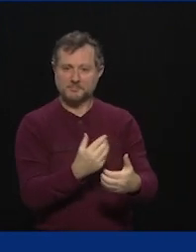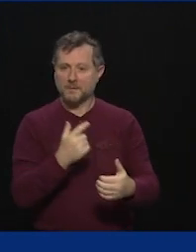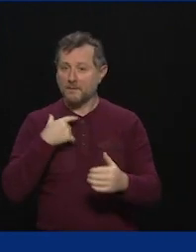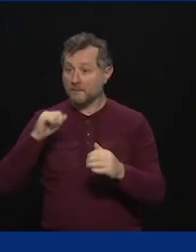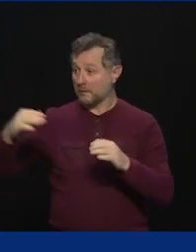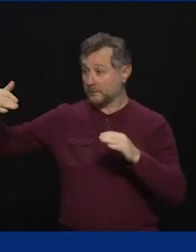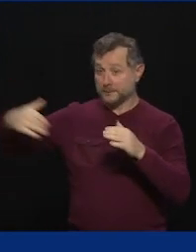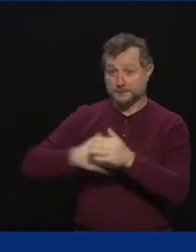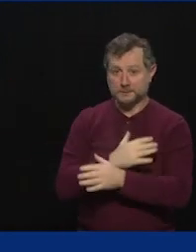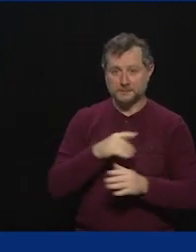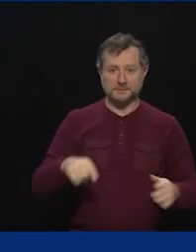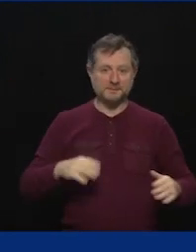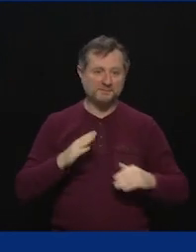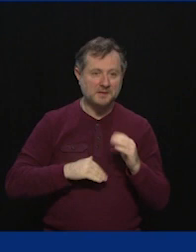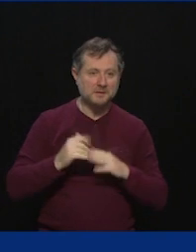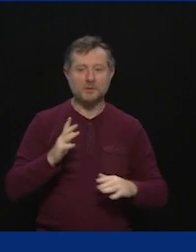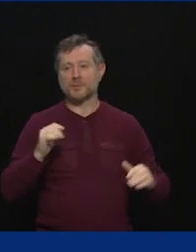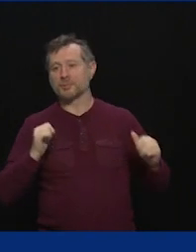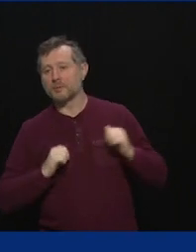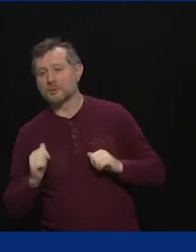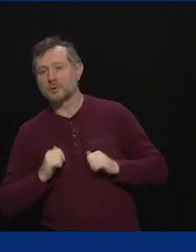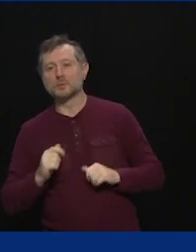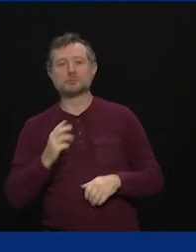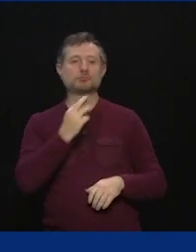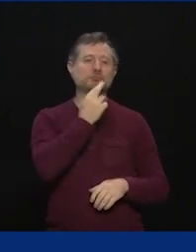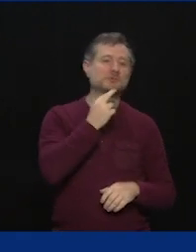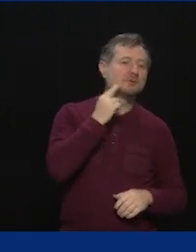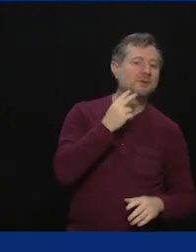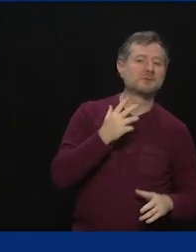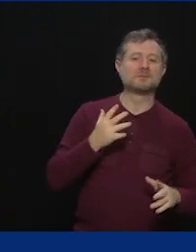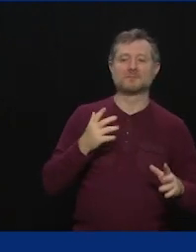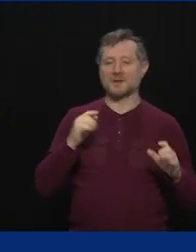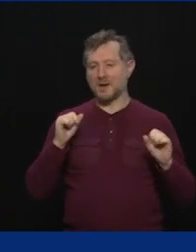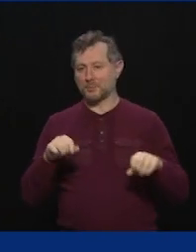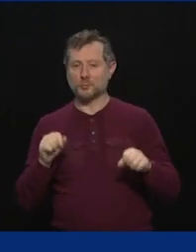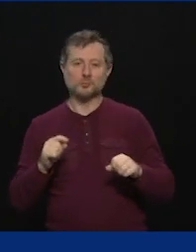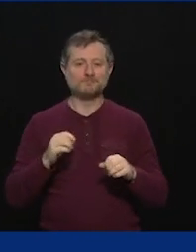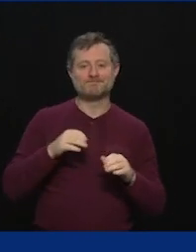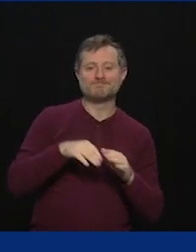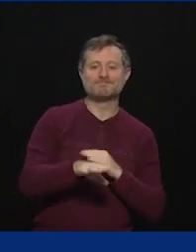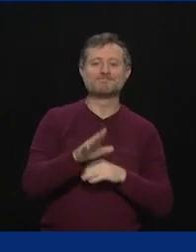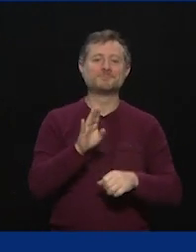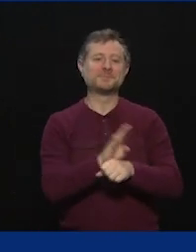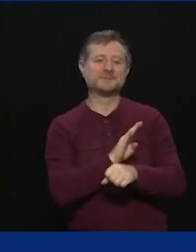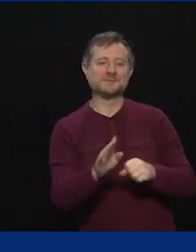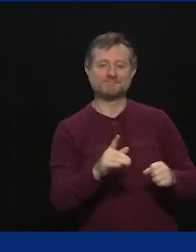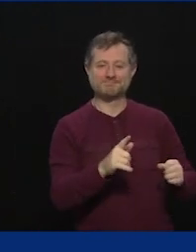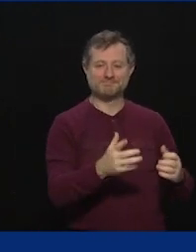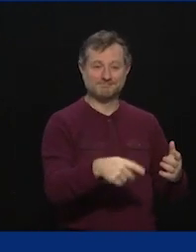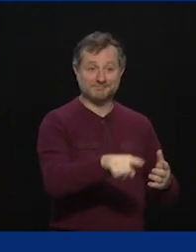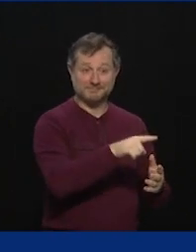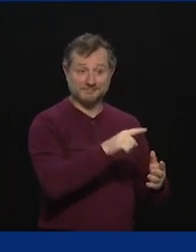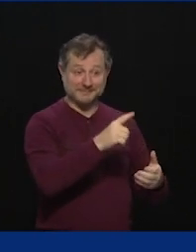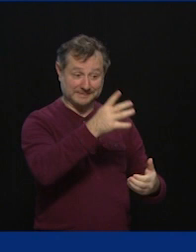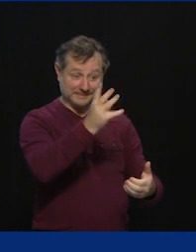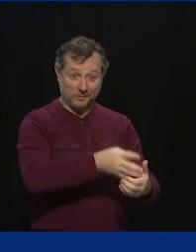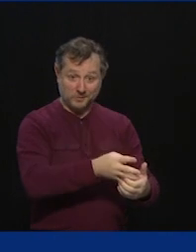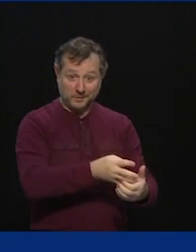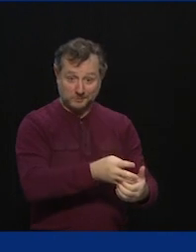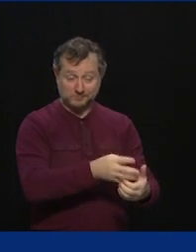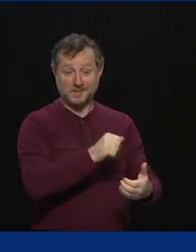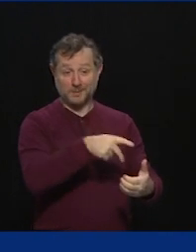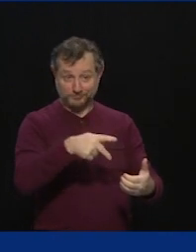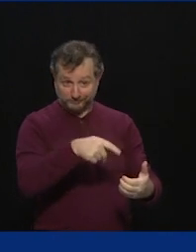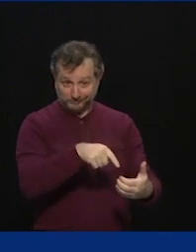into our theaters, go into our restaurants, and be able to have the businesses be able to download this app and be able to check